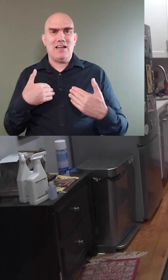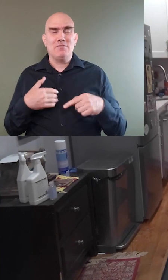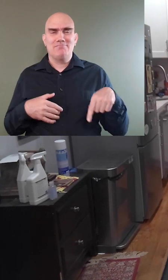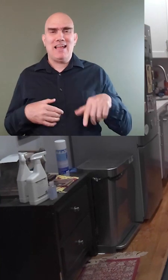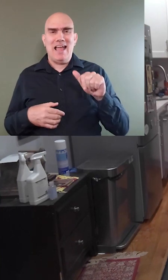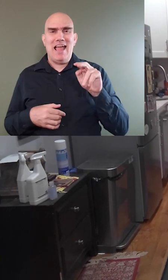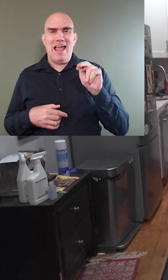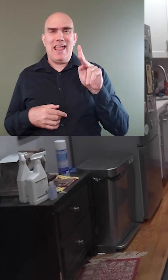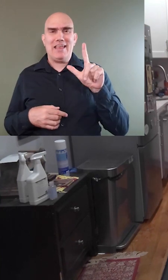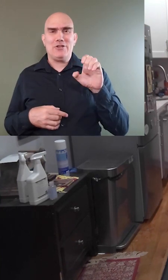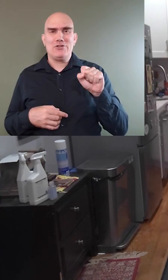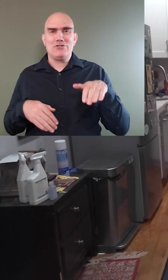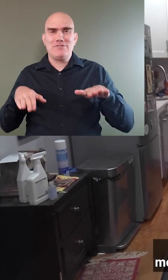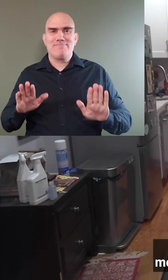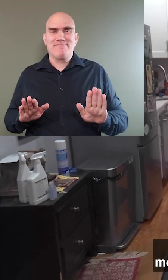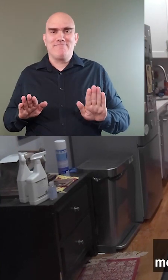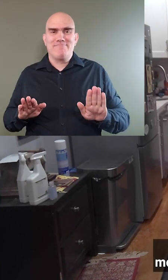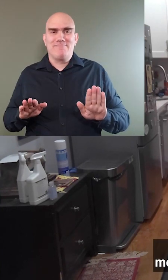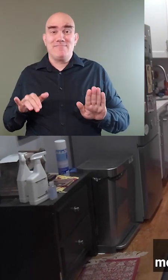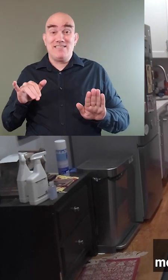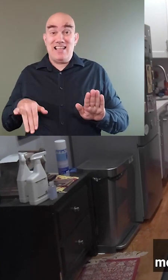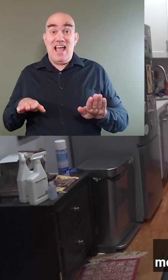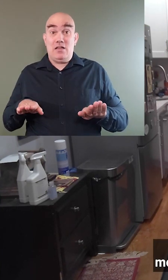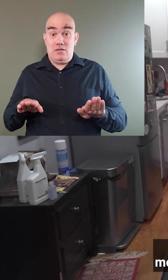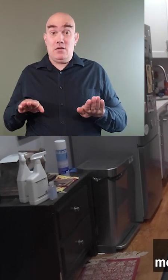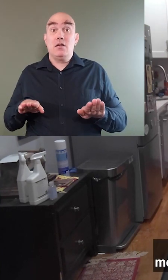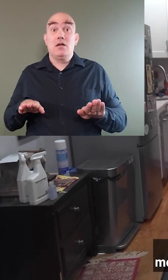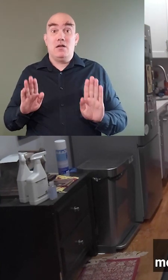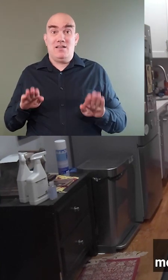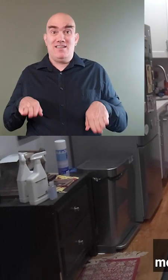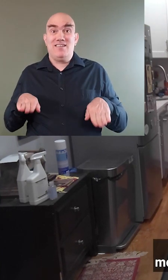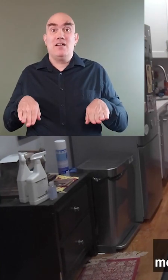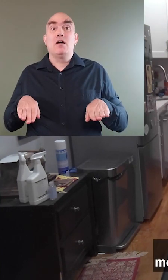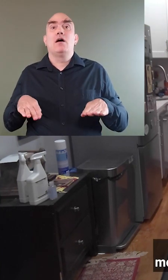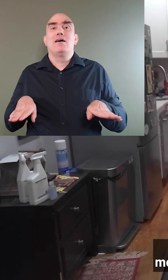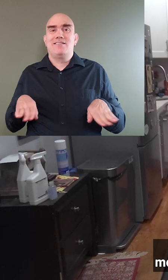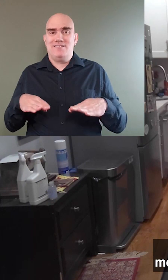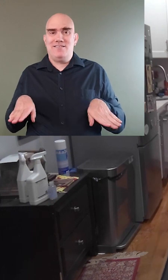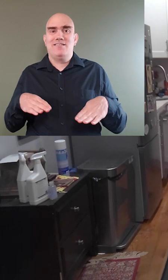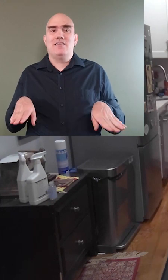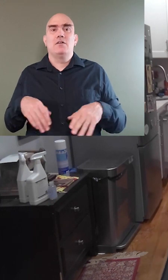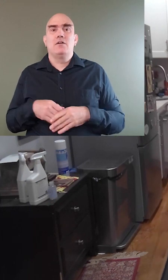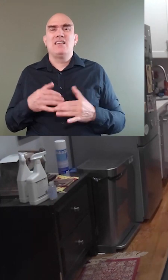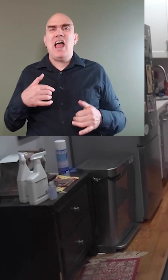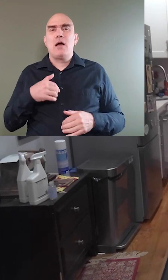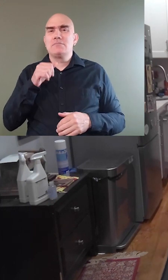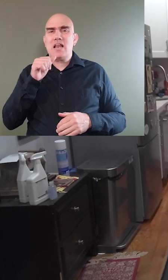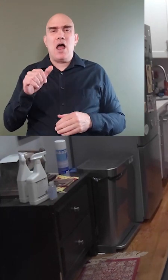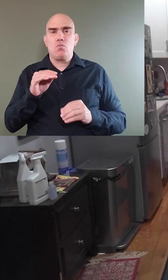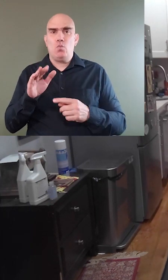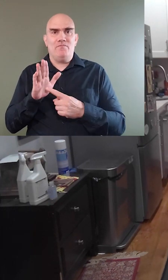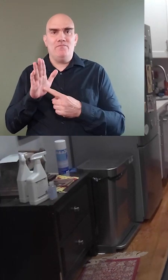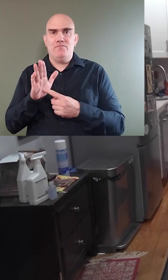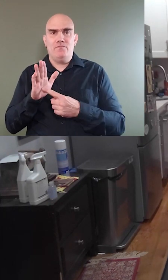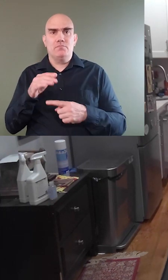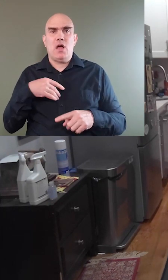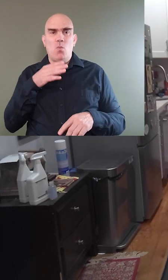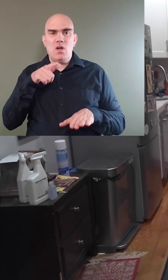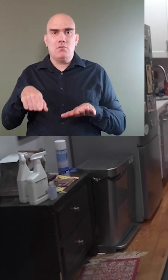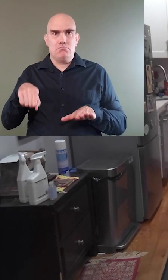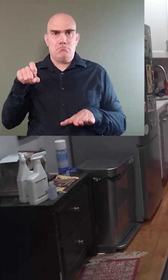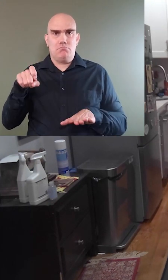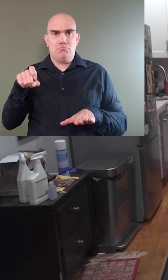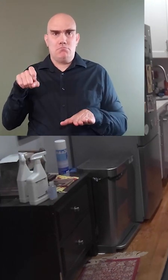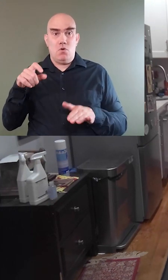our ankles. Now, I'm not going to be moving the soles of my feet, but I'm going to pick up my right foot here.